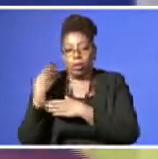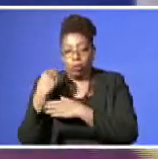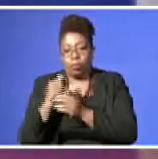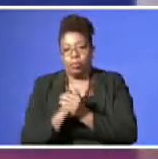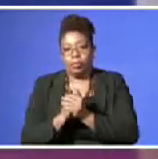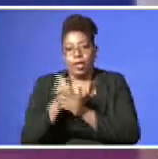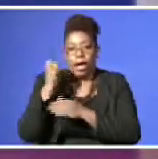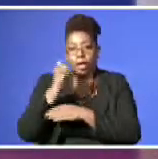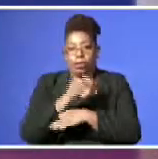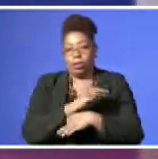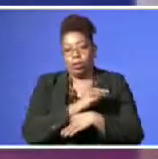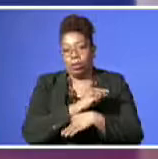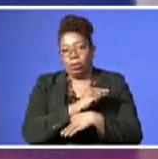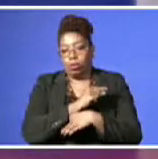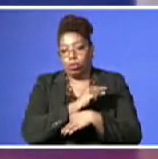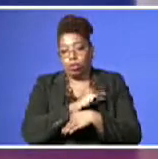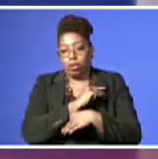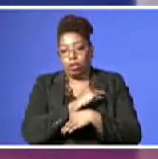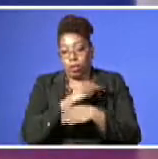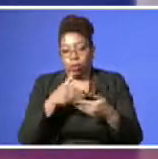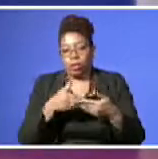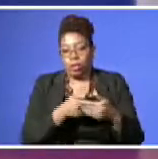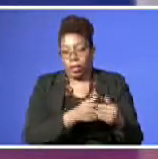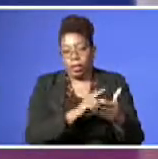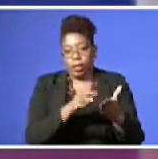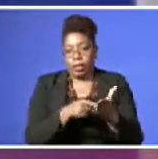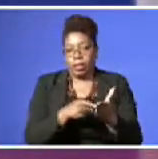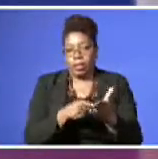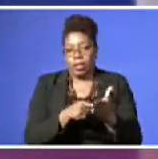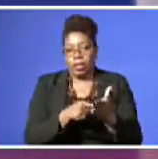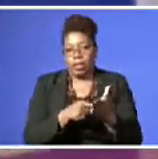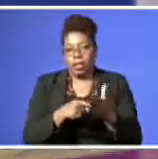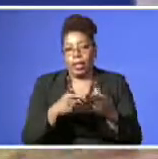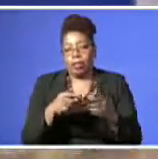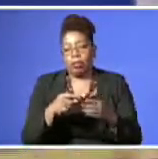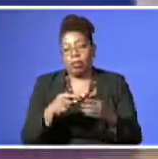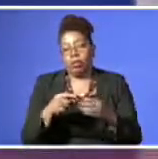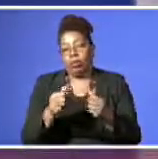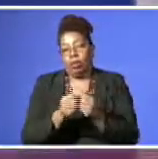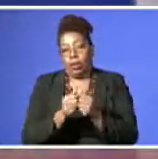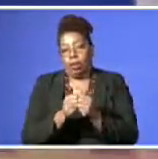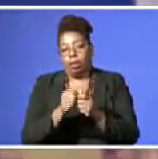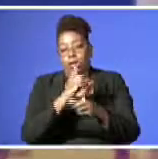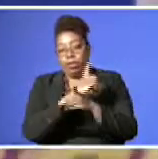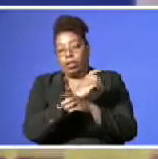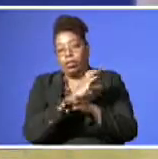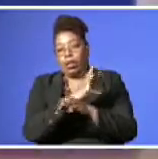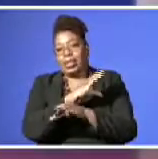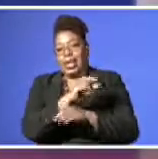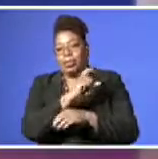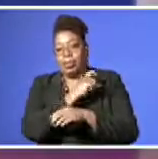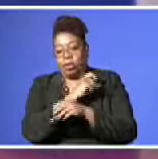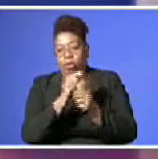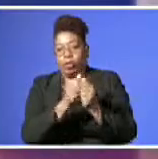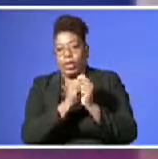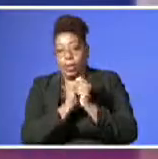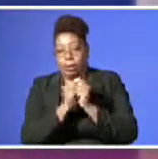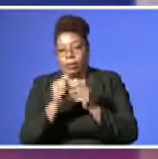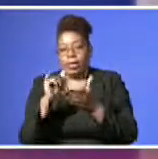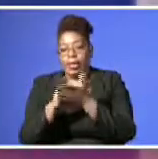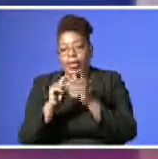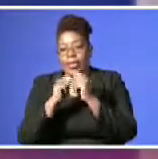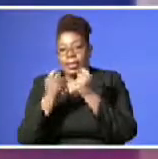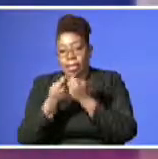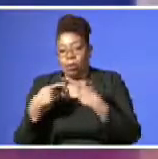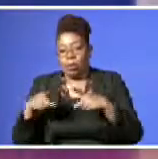Ashton Greenslade led the operation, which comprised police and defense force officers, just after 10 o'clock last night. The law enforcement team went